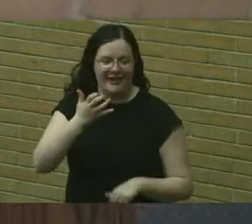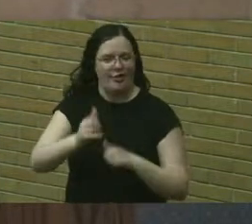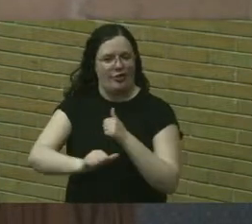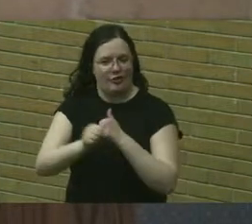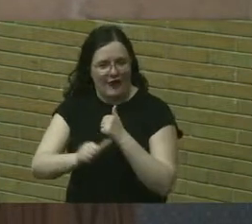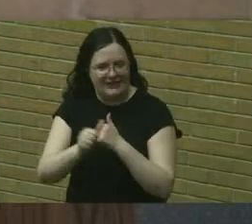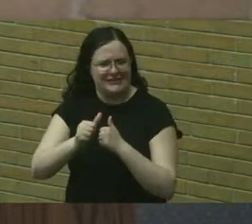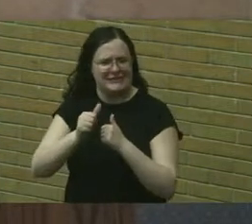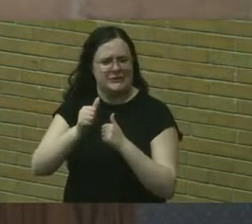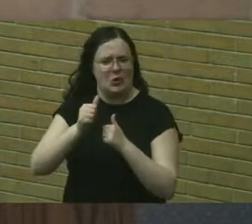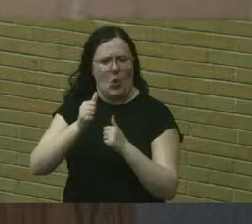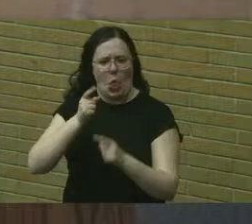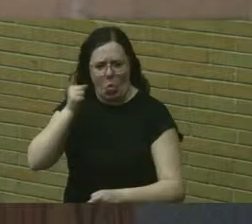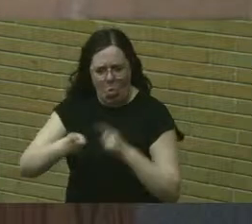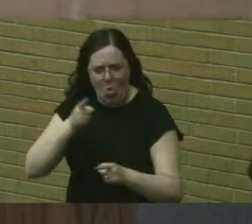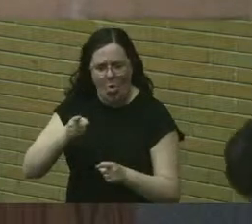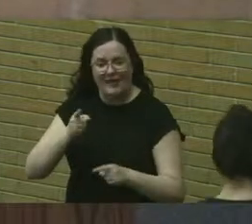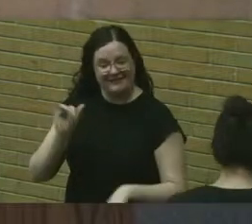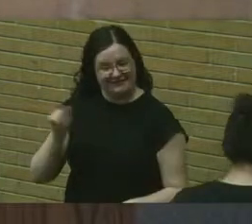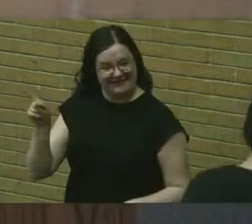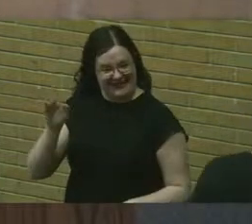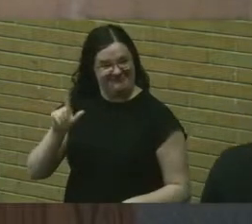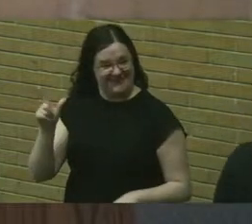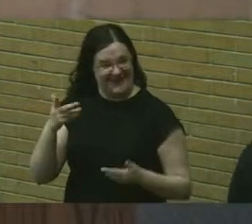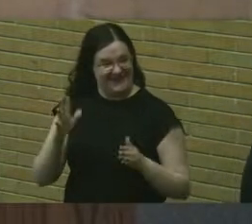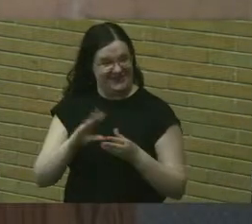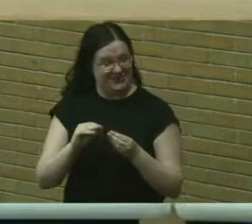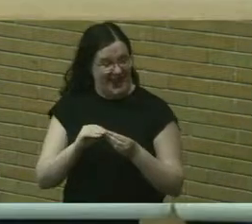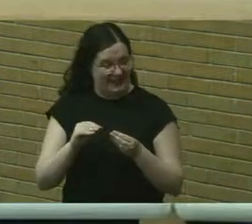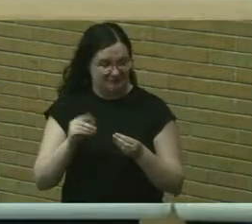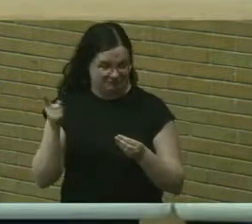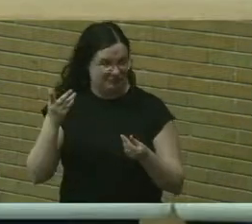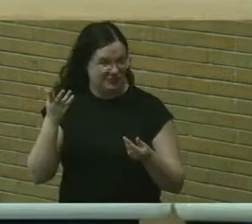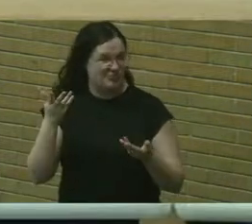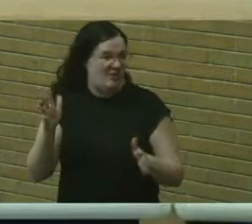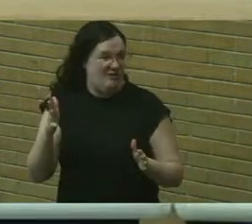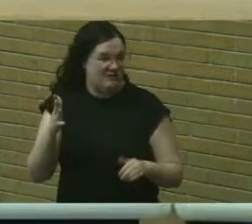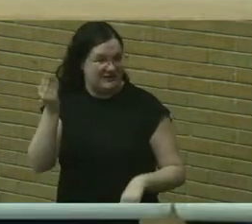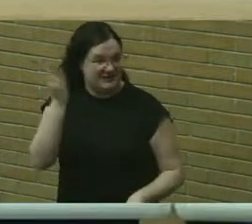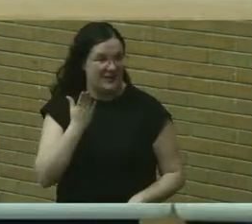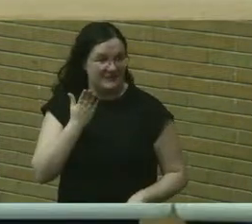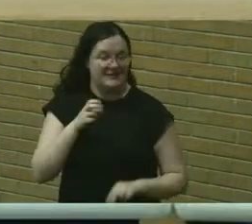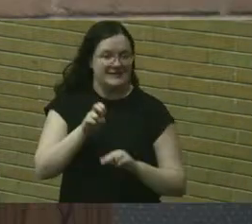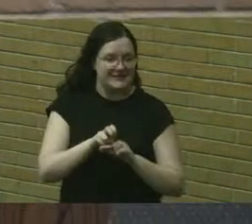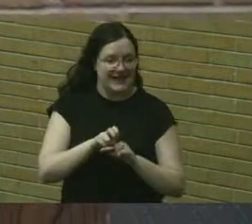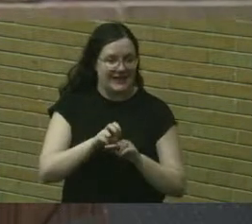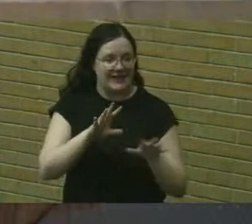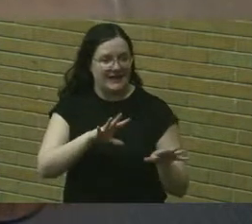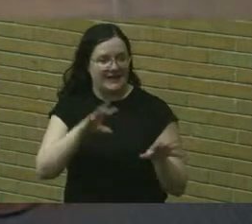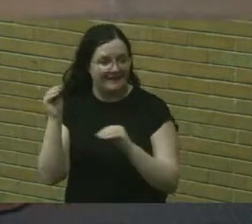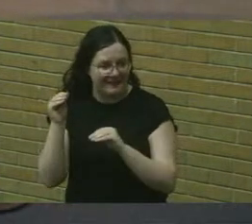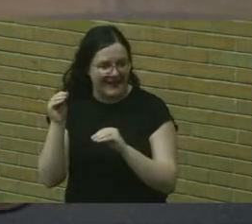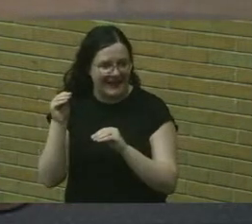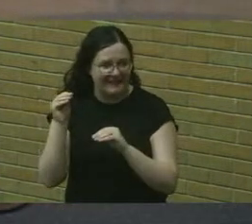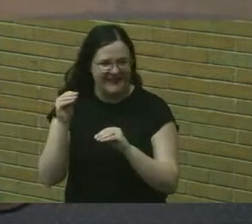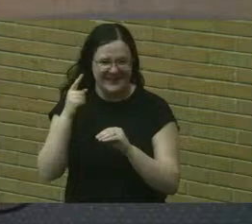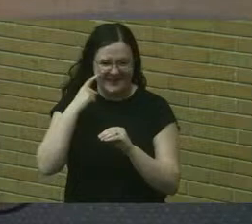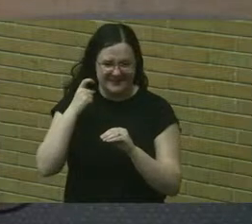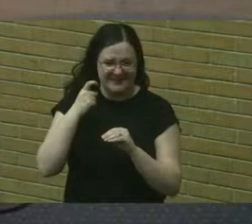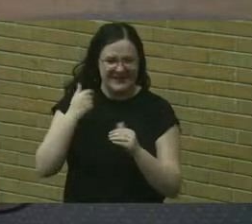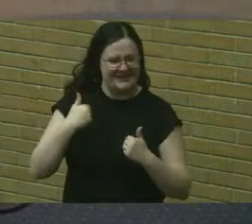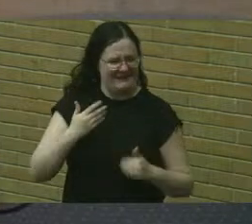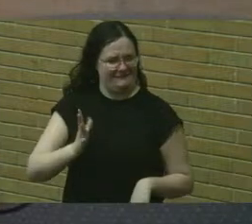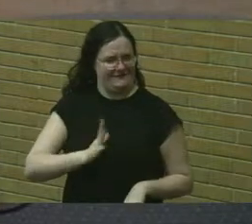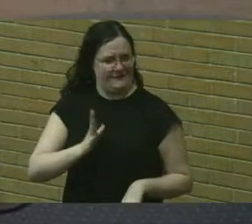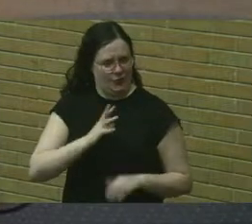epithets, Bill, as you said in the beginning, I think you would have told me to sit down or to leave because there's decorum. And if